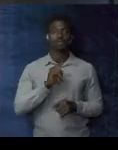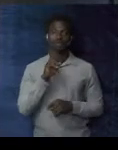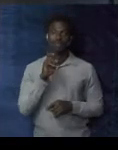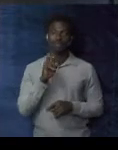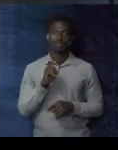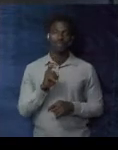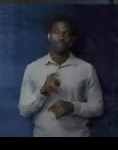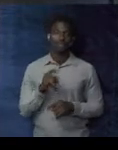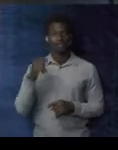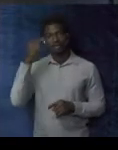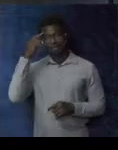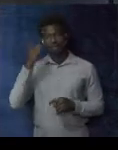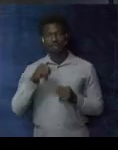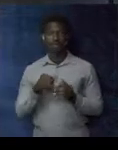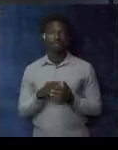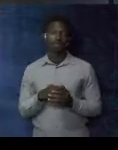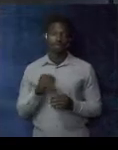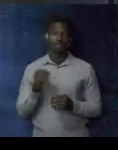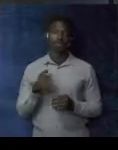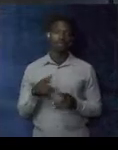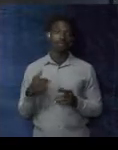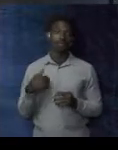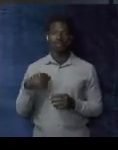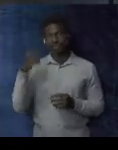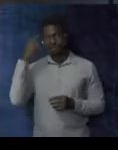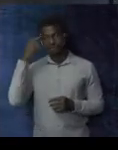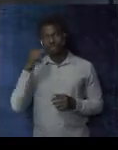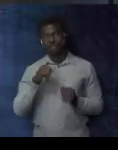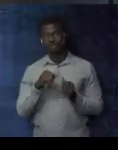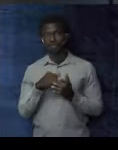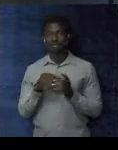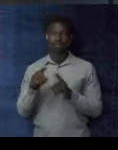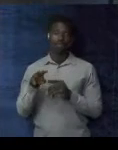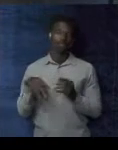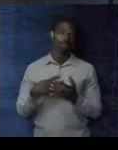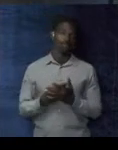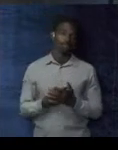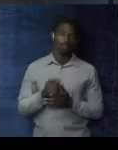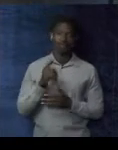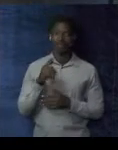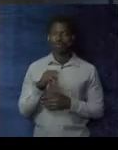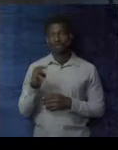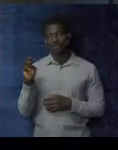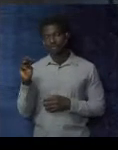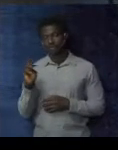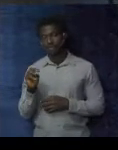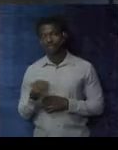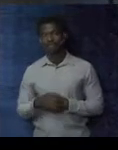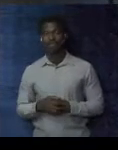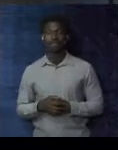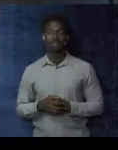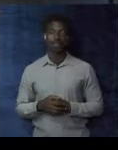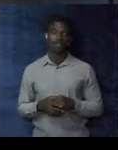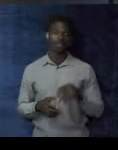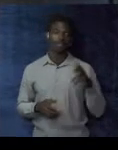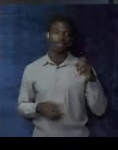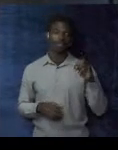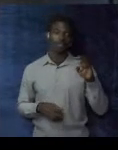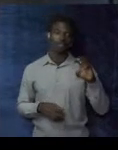Have you selected your answer? You're still thinking about it? Alright, let me think about it with you as well. 1